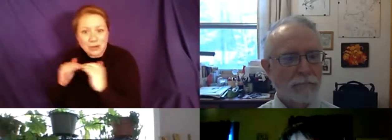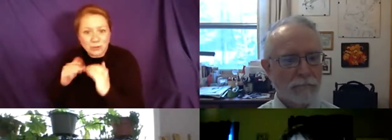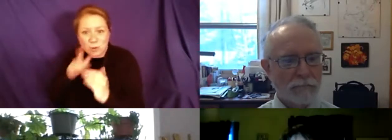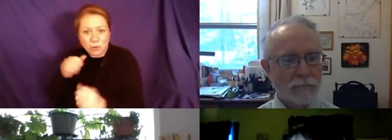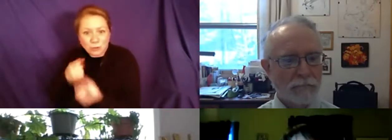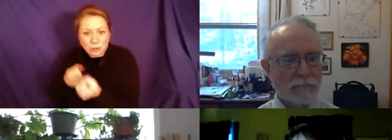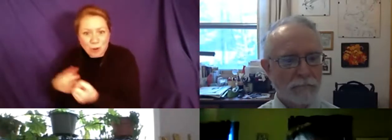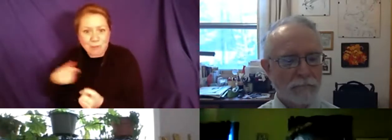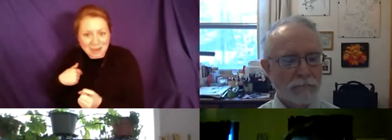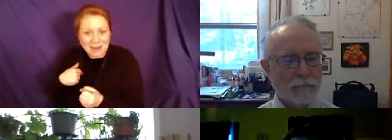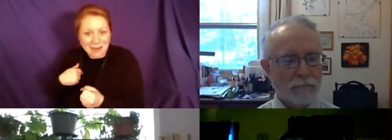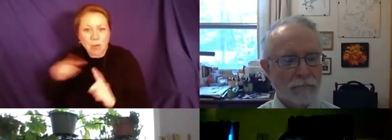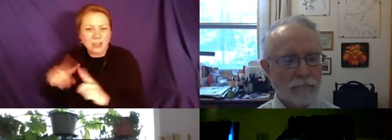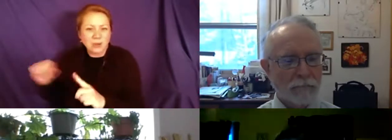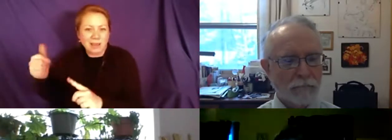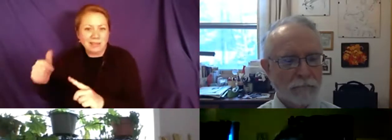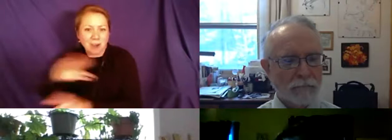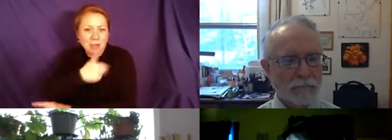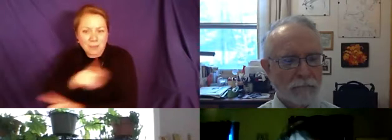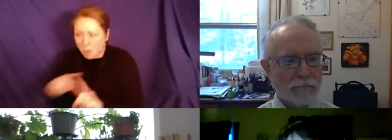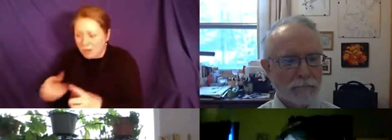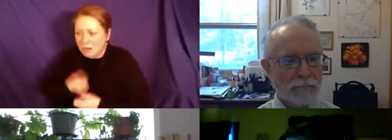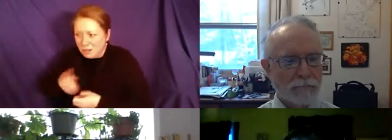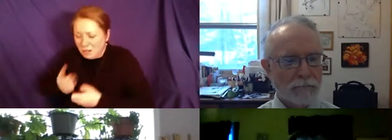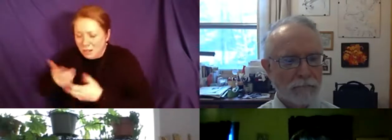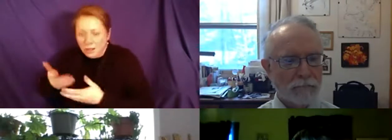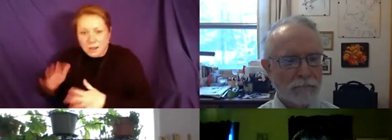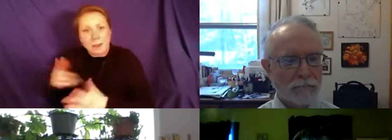me and having a place where it was okay.